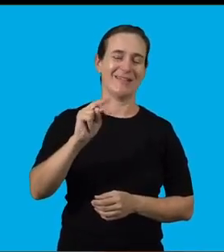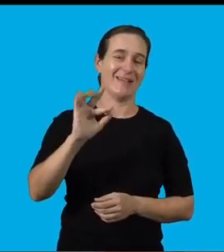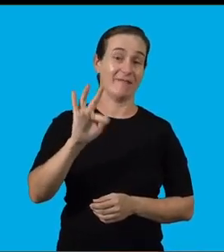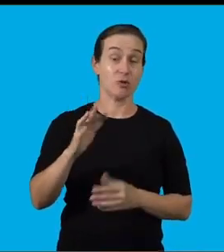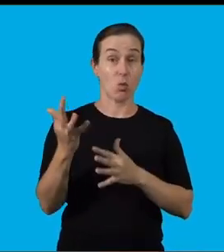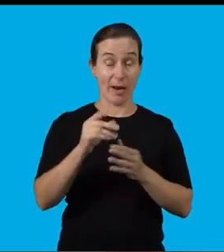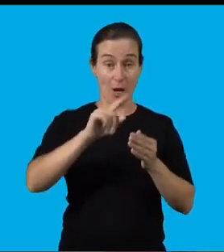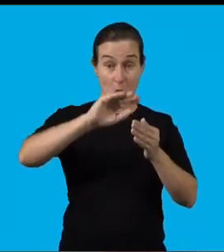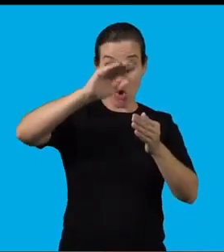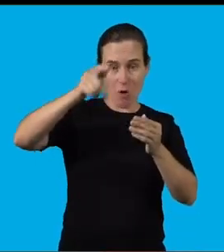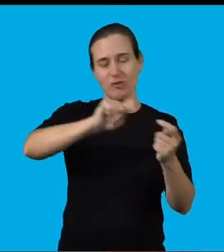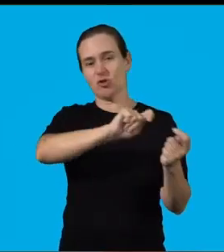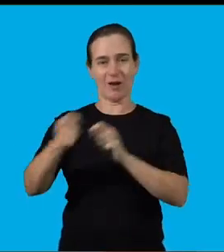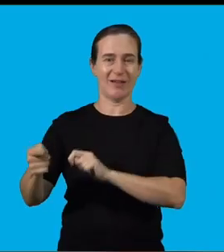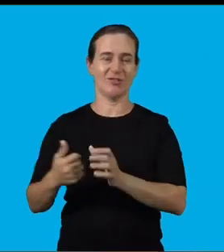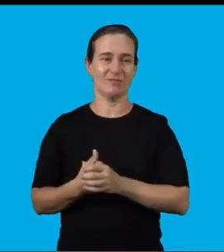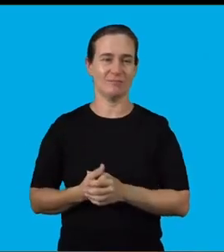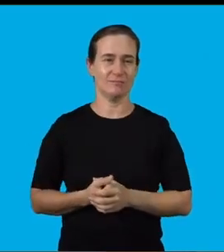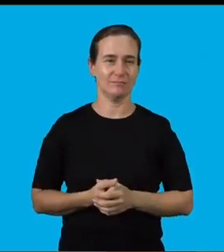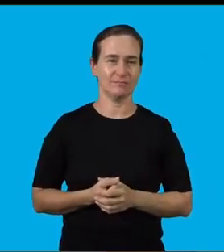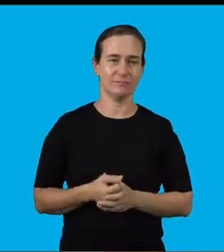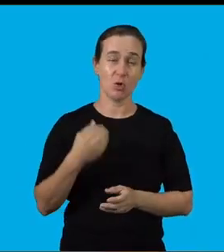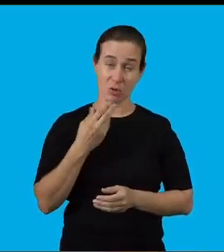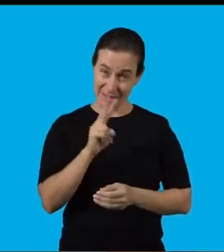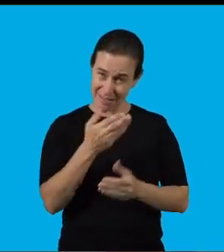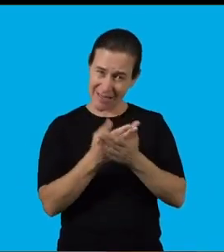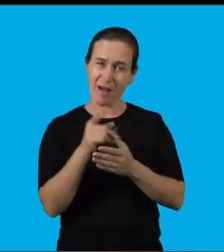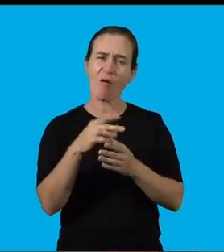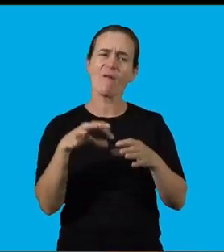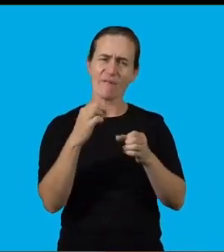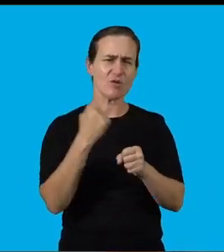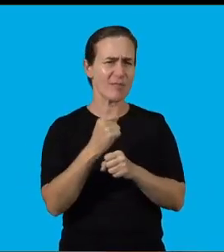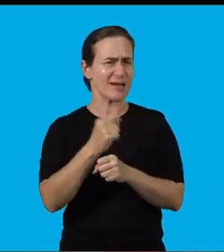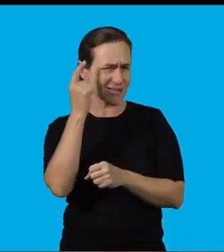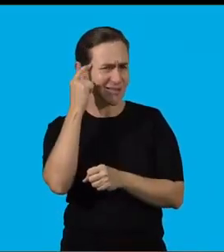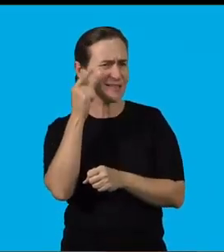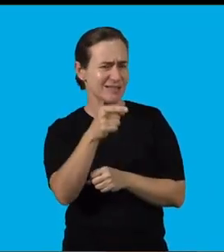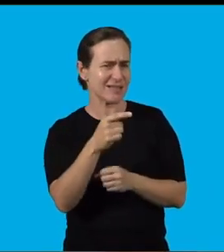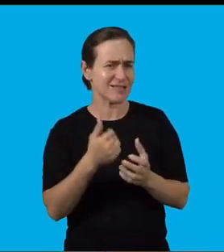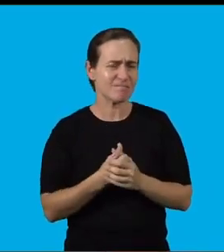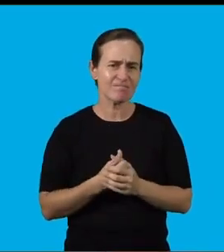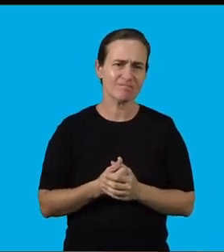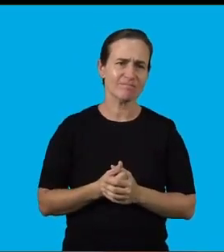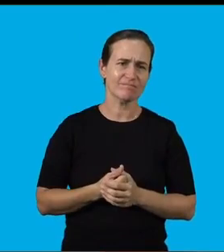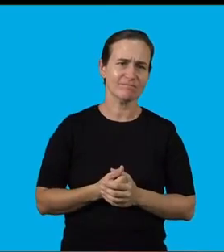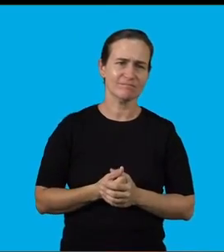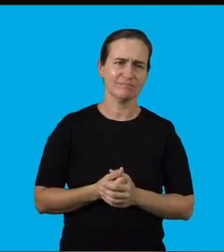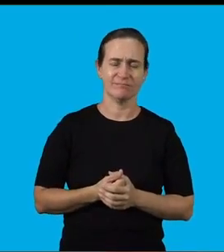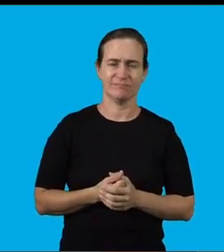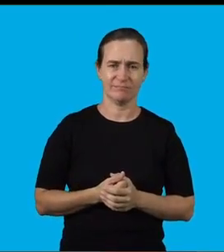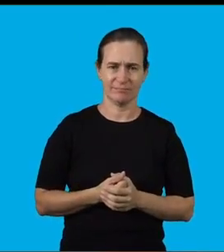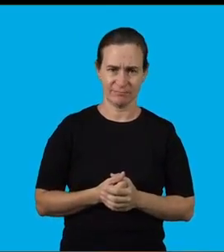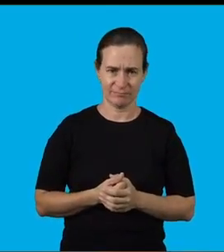That's where your curvature is changing. And if you look at your graph, you can see that that value does make sense for more or less where the position of the point